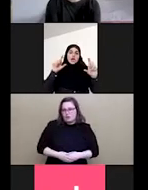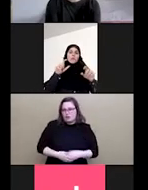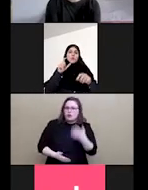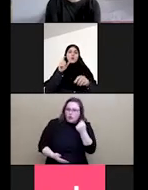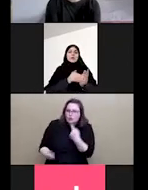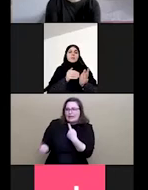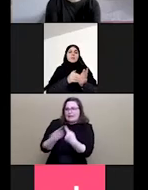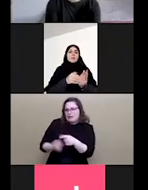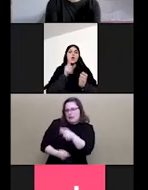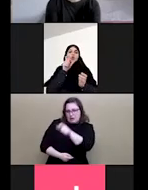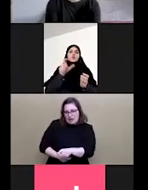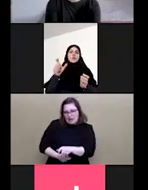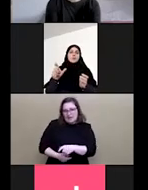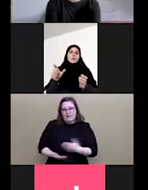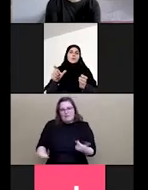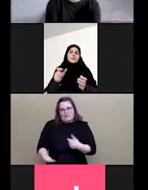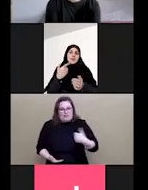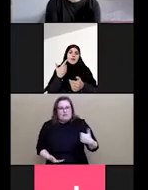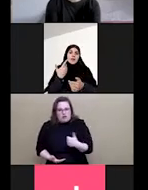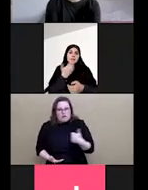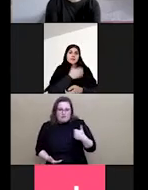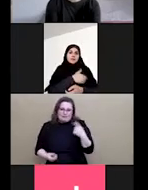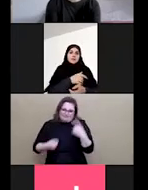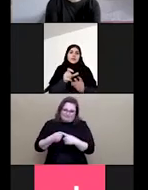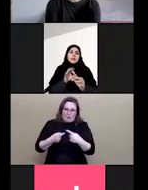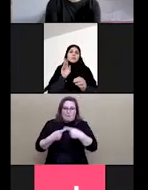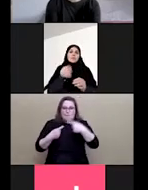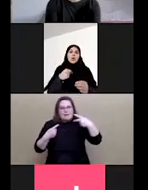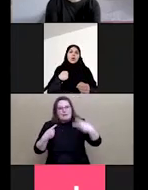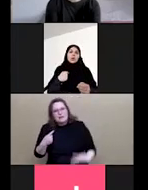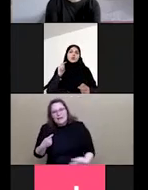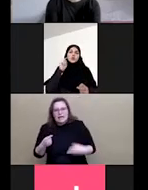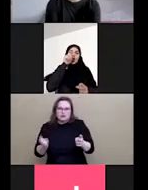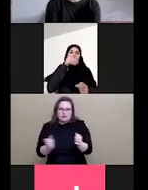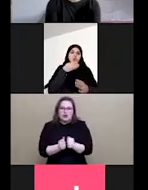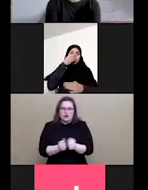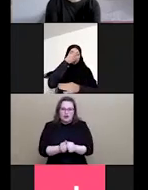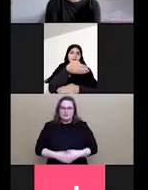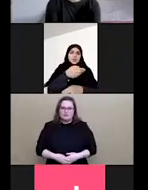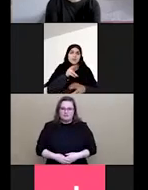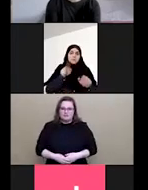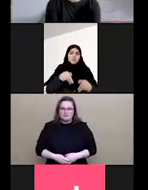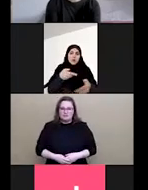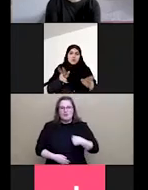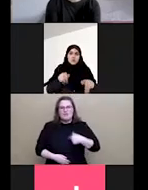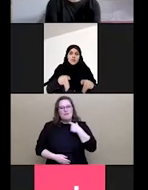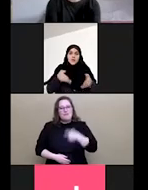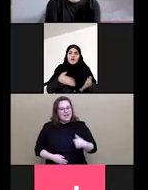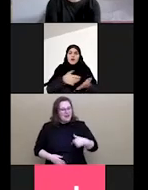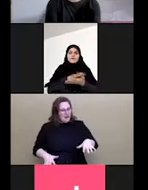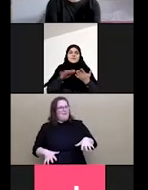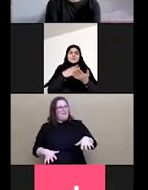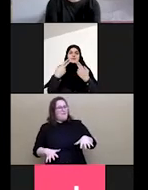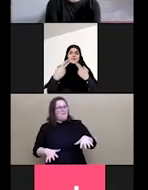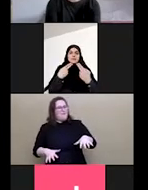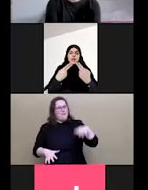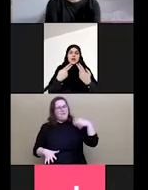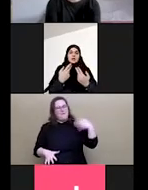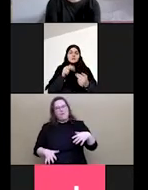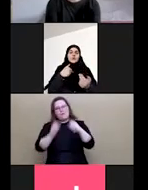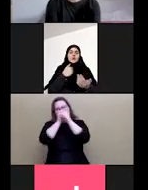what we need to discuss when it comes to priorities of persons with disabilities." And to me, this was one of the most